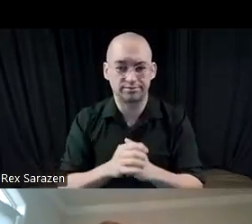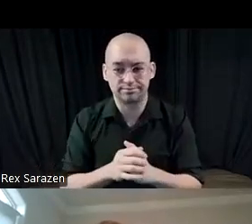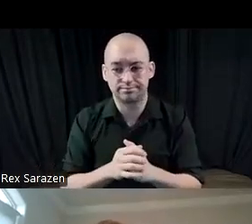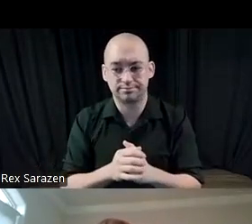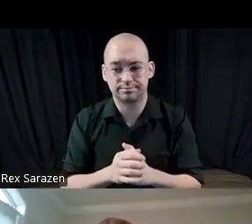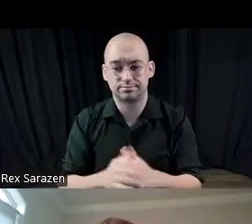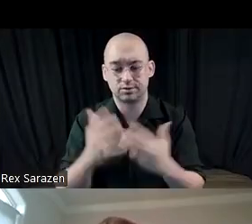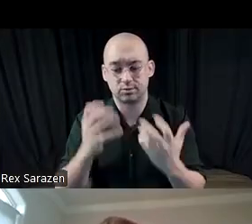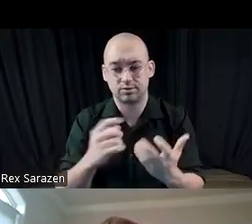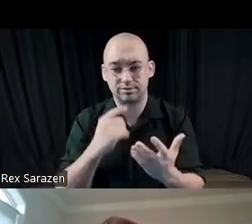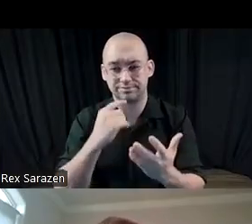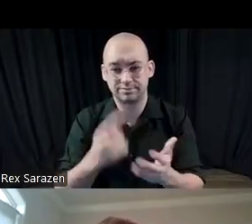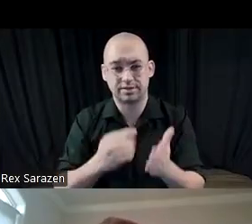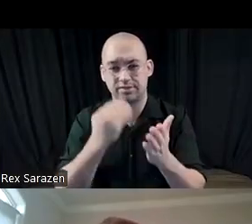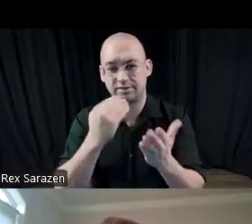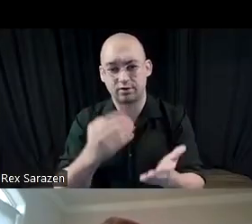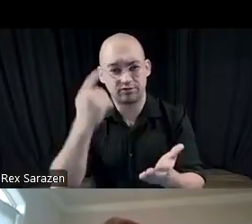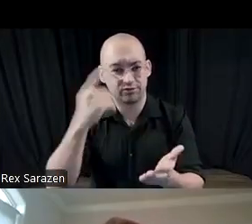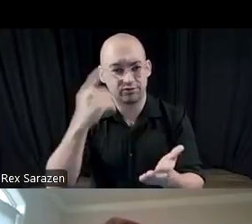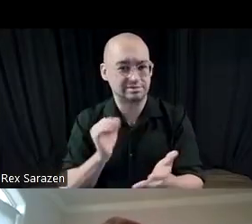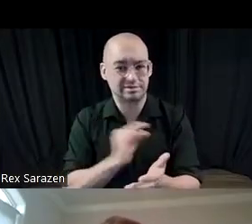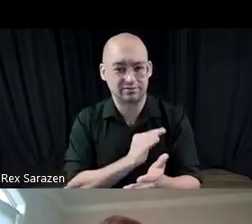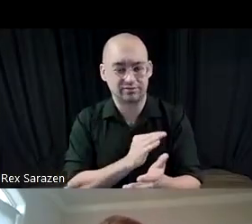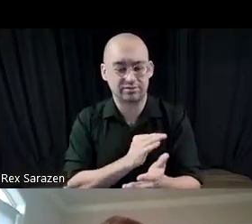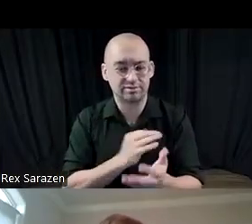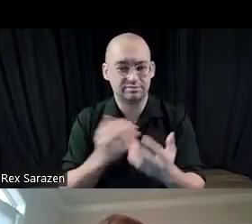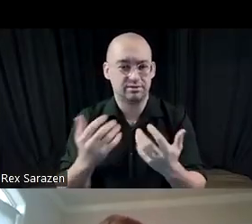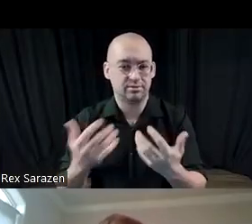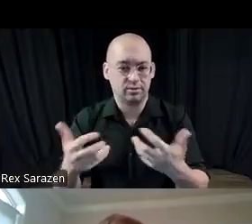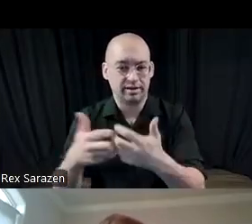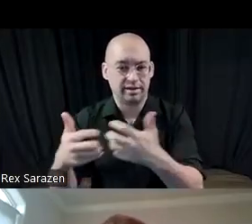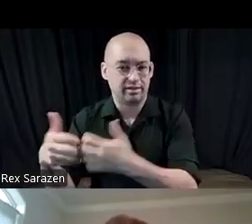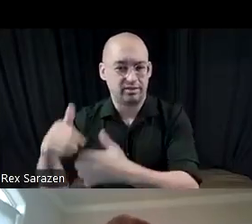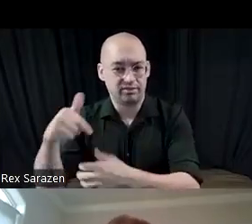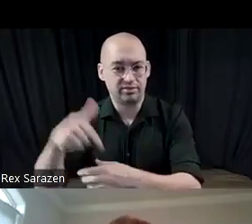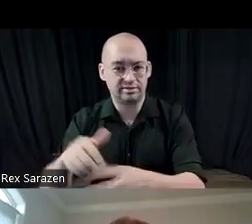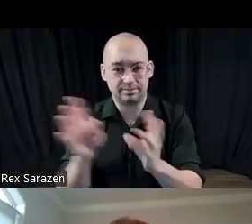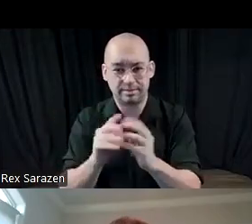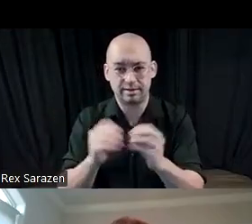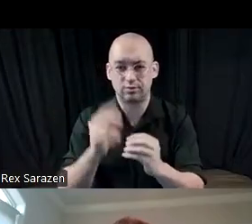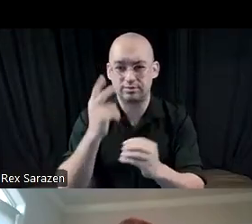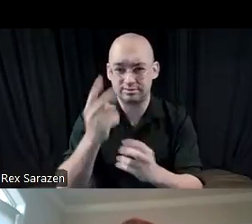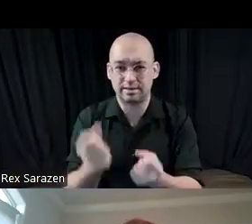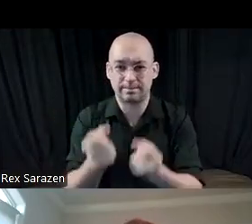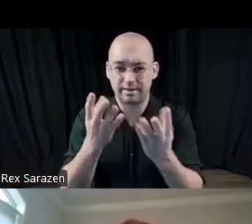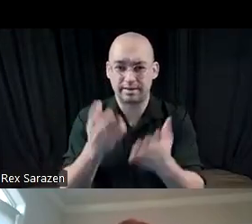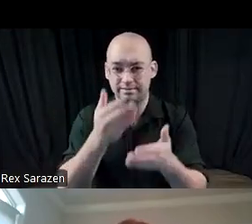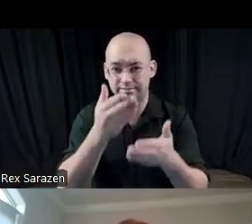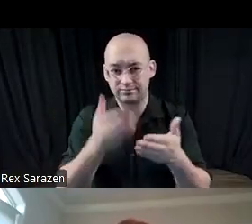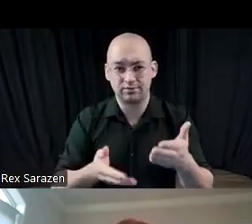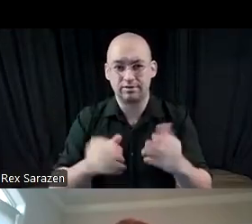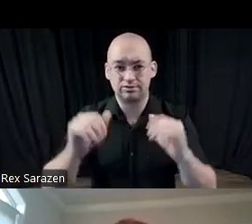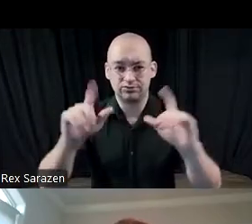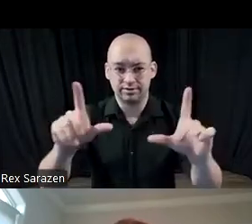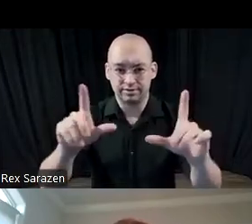thanking all of the staff who put this meeting together. You can see so many of them on the screen, led by